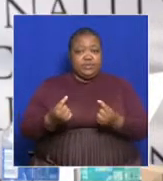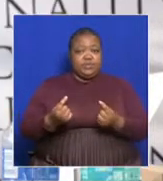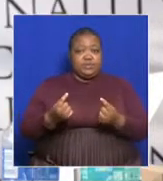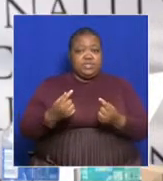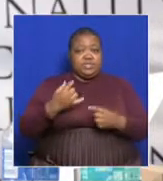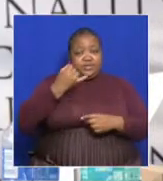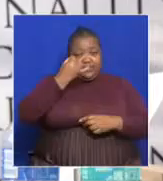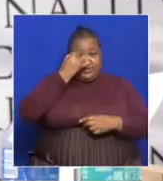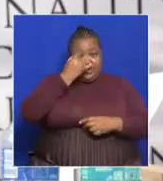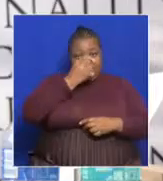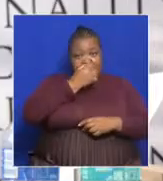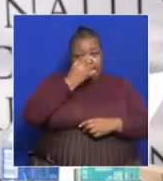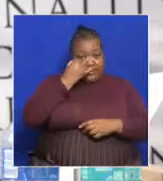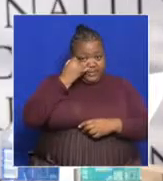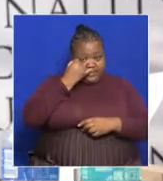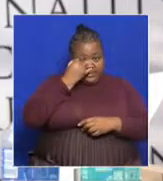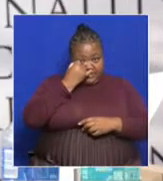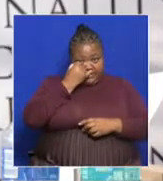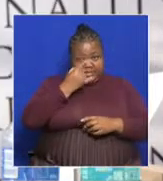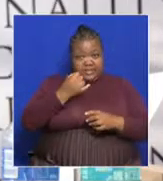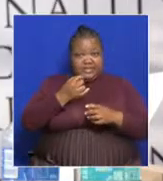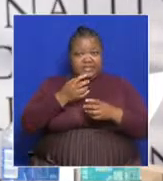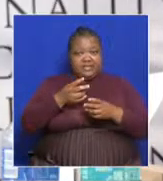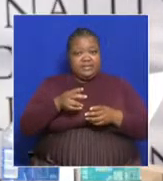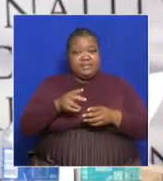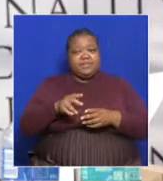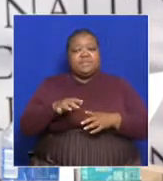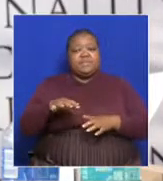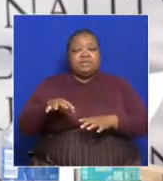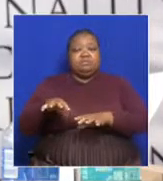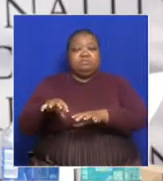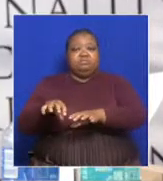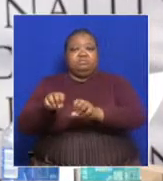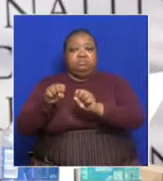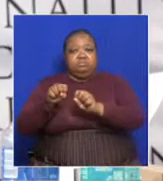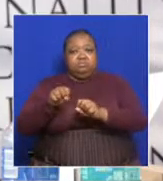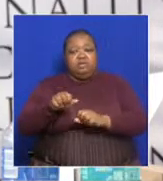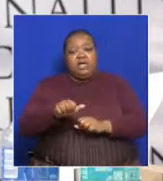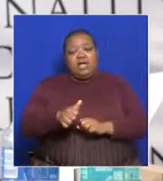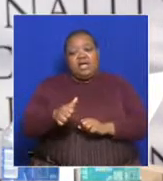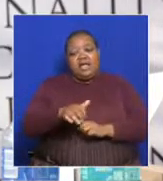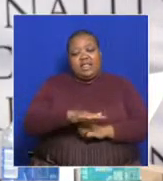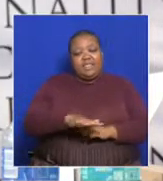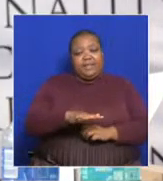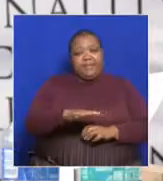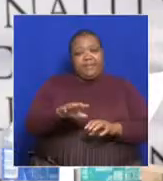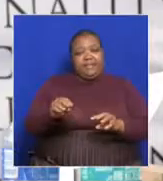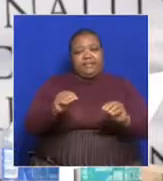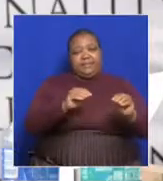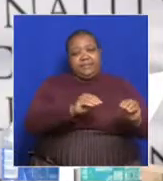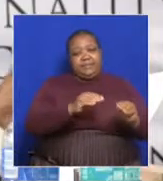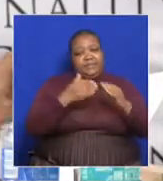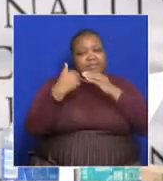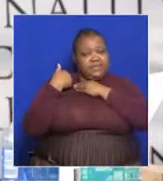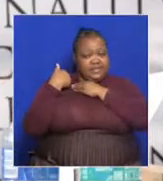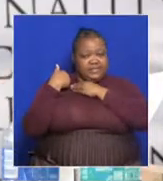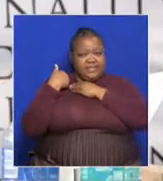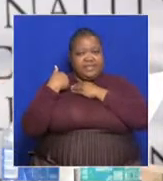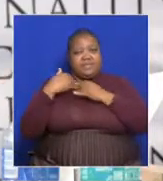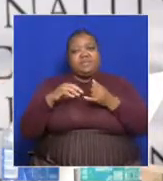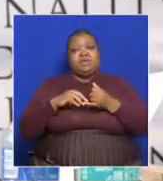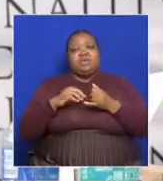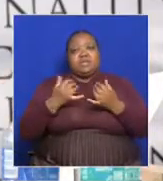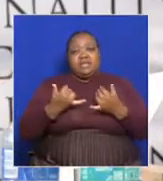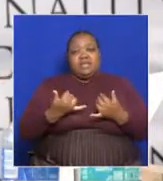going to find a more secure facility for them. Now I'm going to exhaust my options around all Durban police stations.